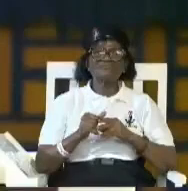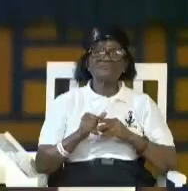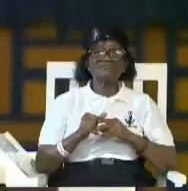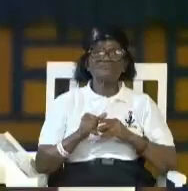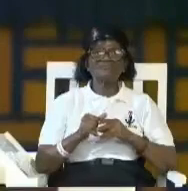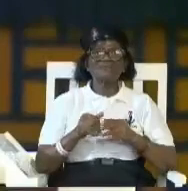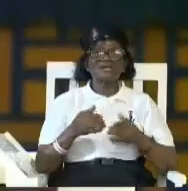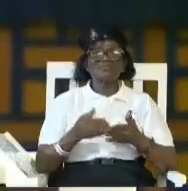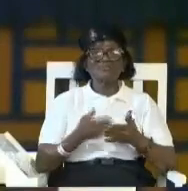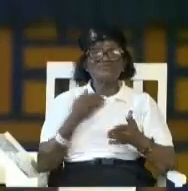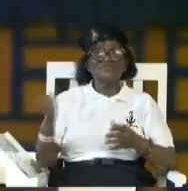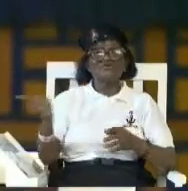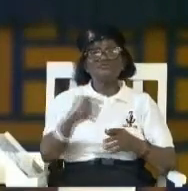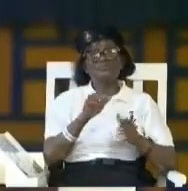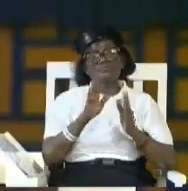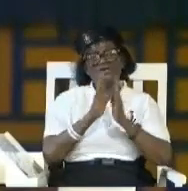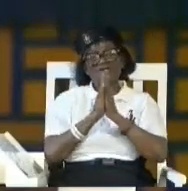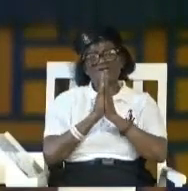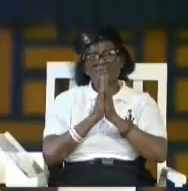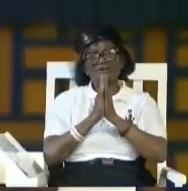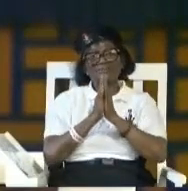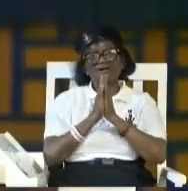before you pray,